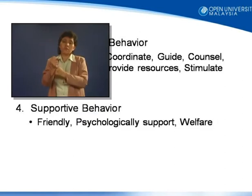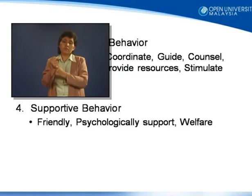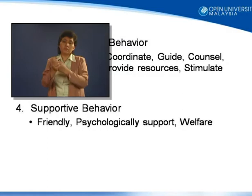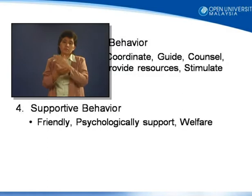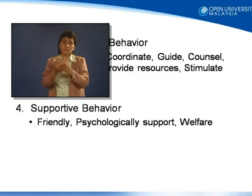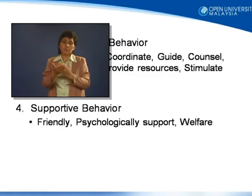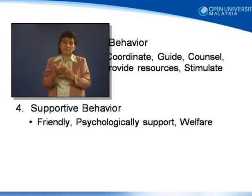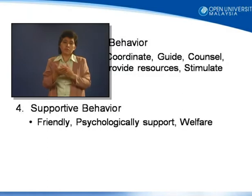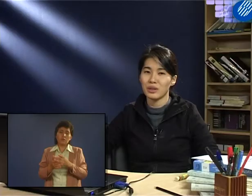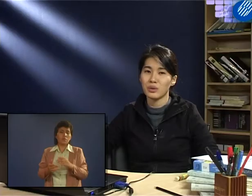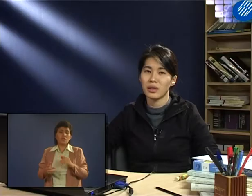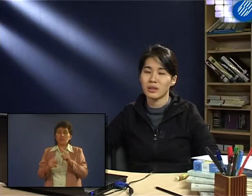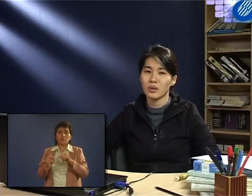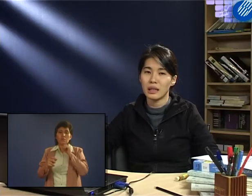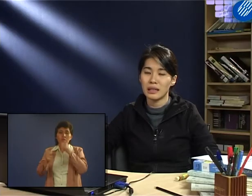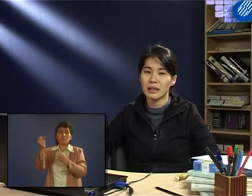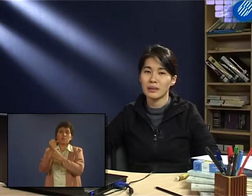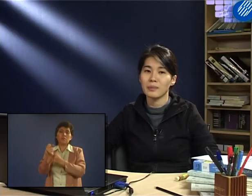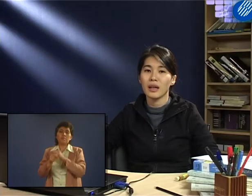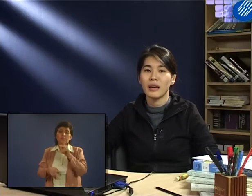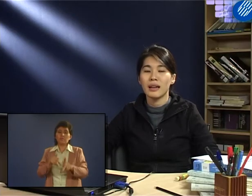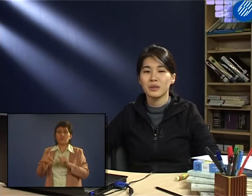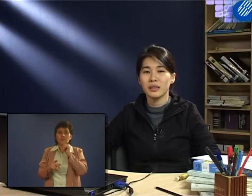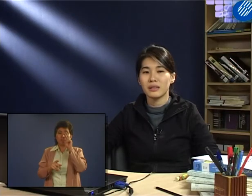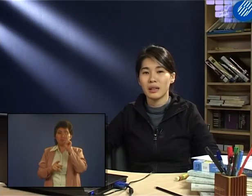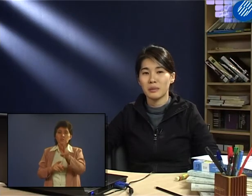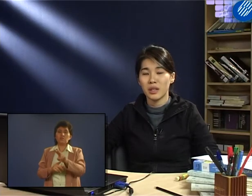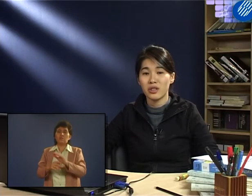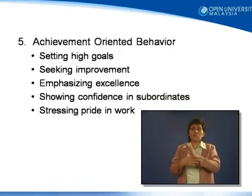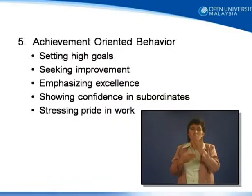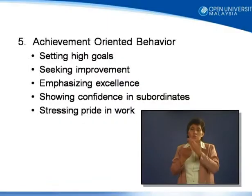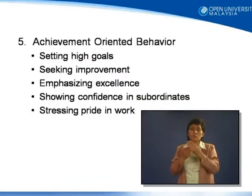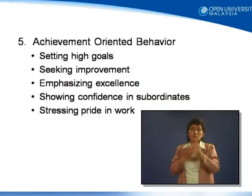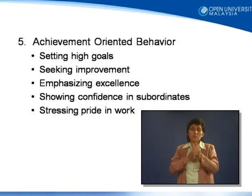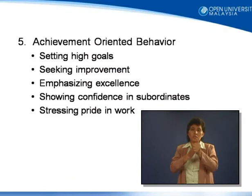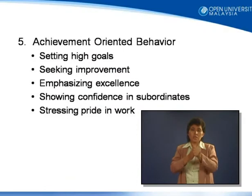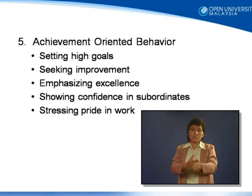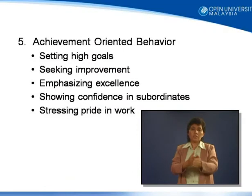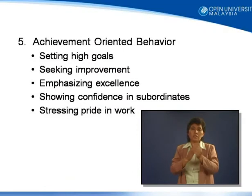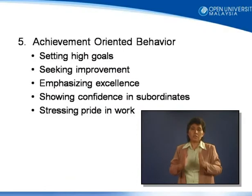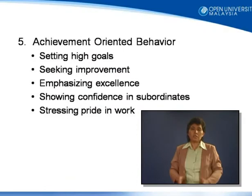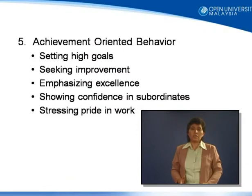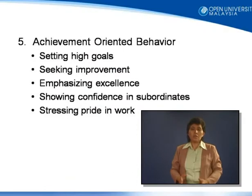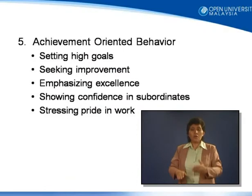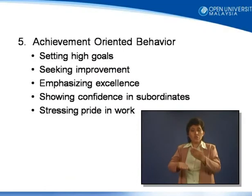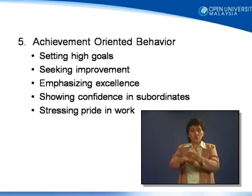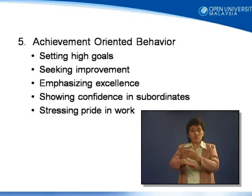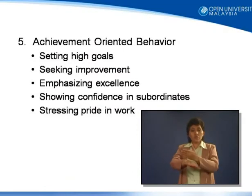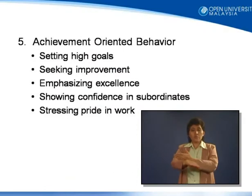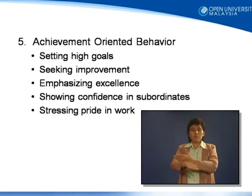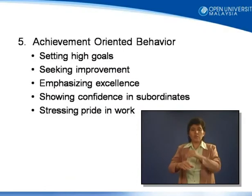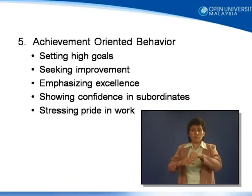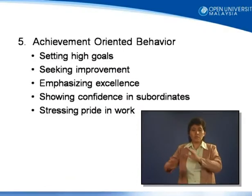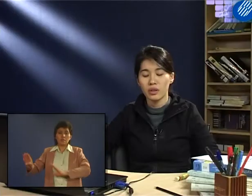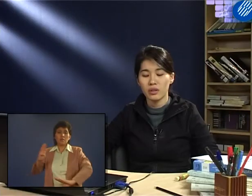supportive people will not see you as a good leader last one is achievement oriented behavior and after day you want to